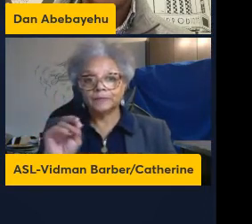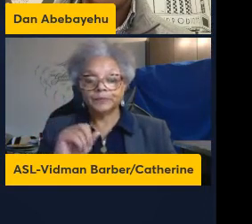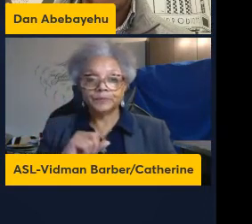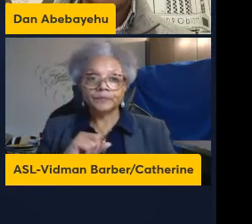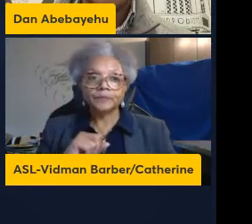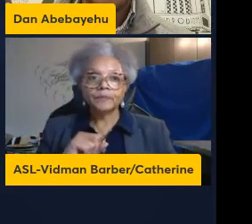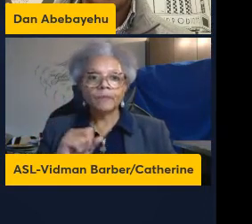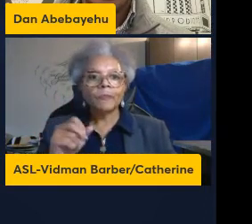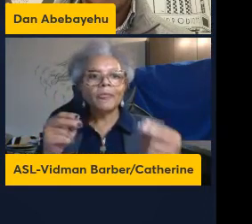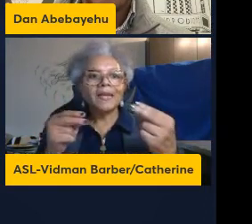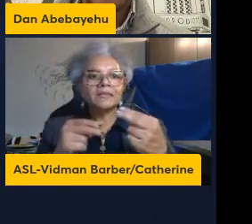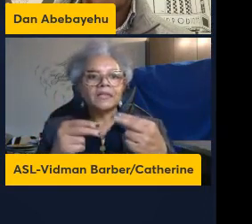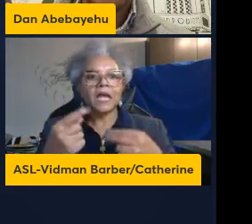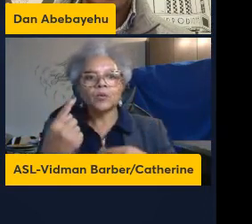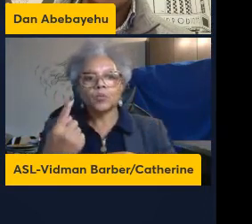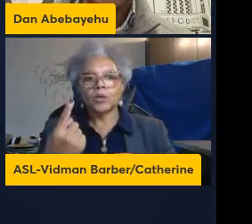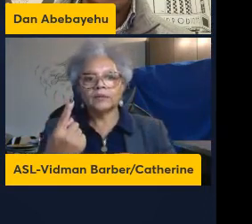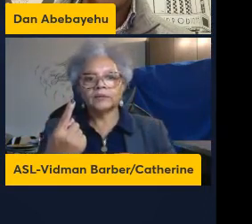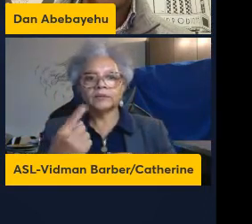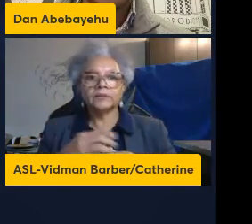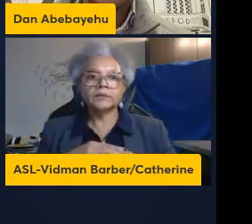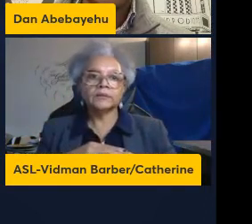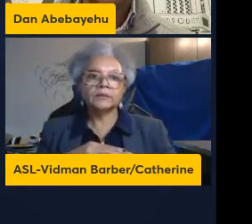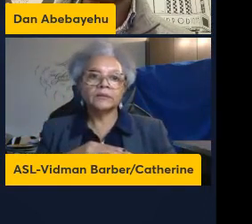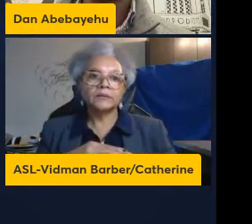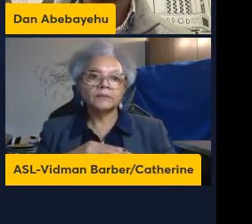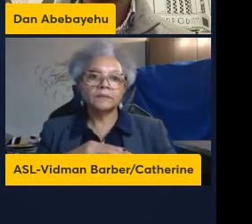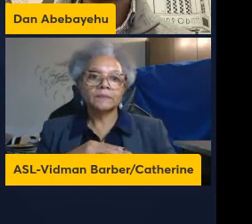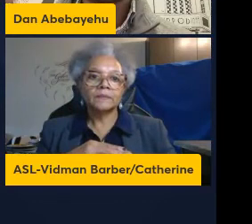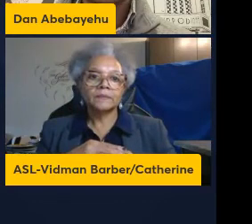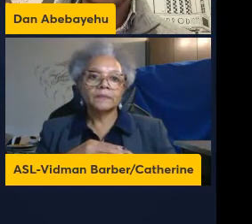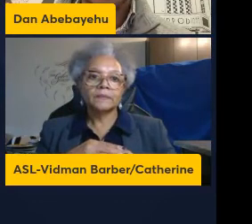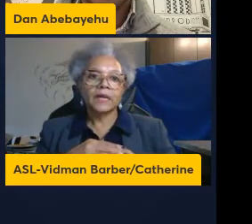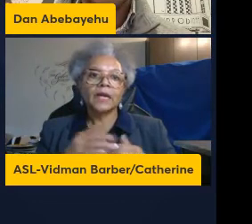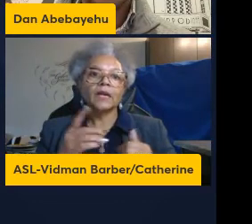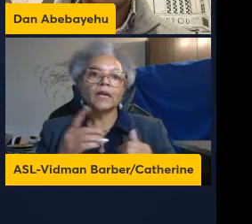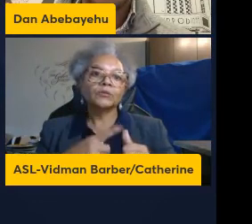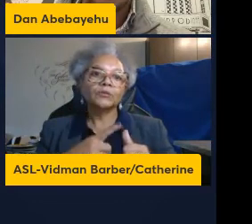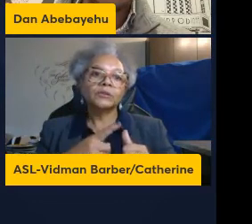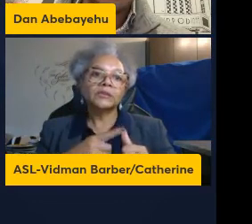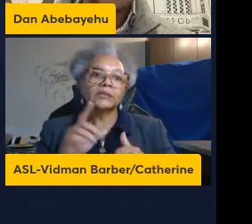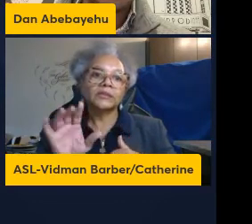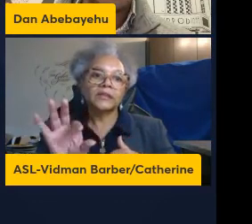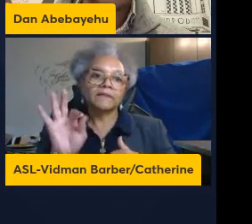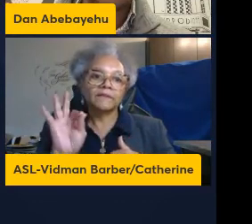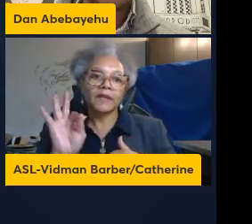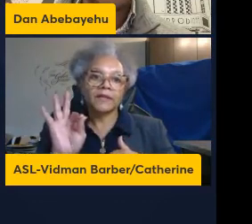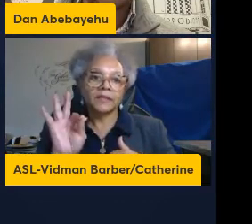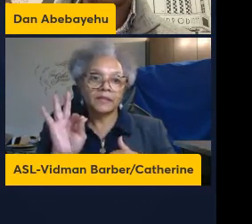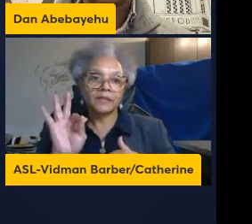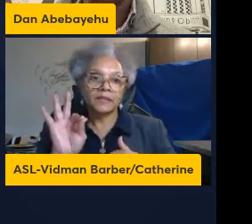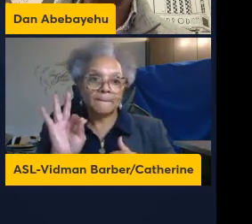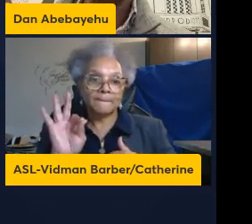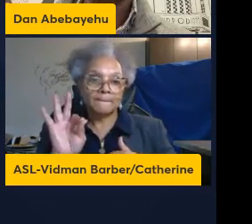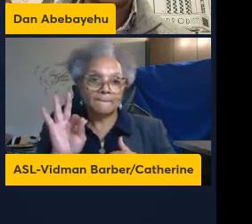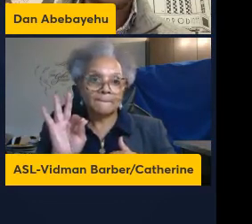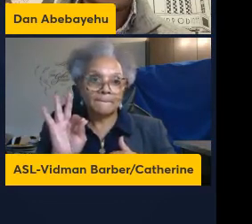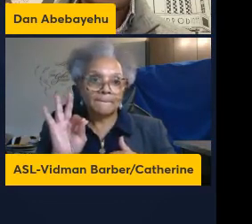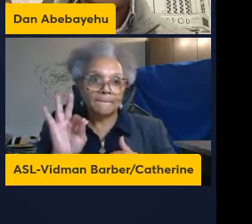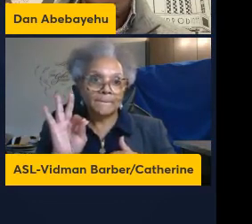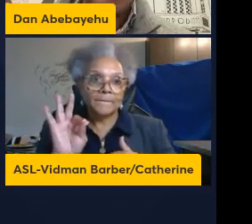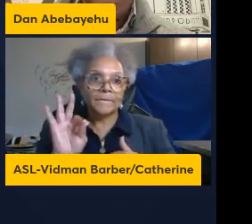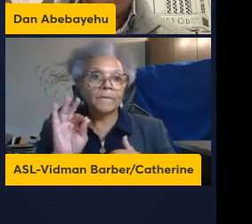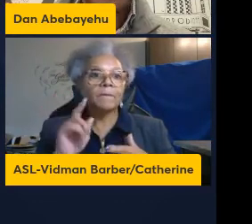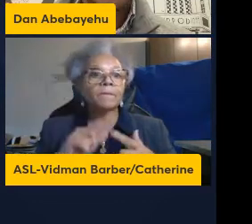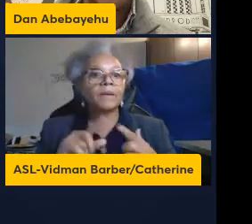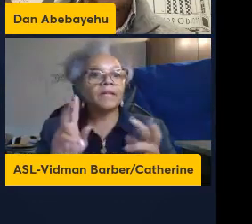Thy1 is a rather pretty fascinating molecule. It was originally discovered on thymocytes or T cell precursors, but in the context